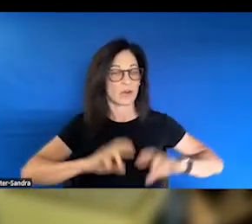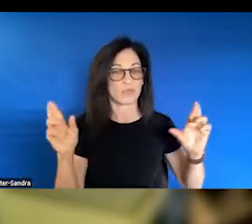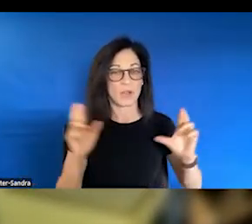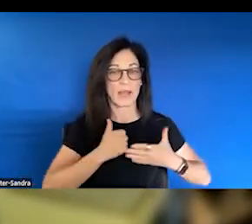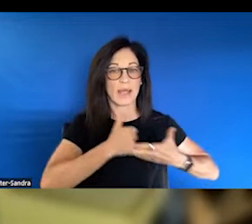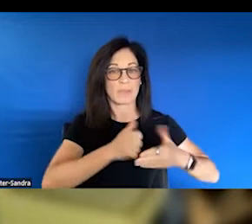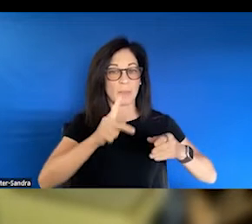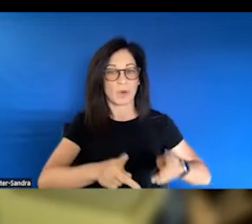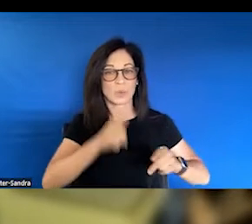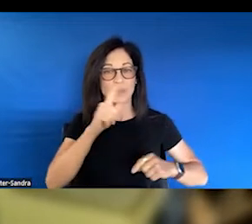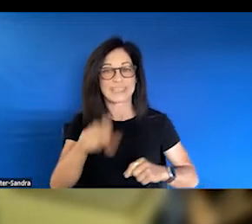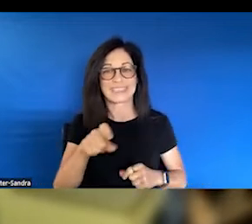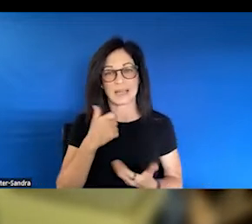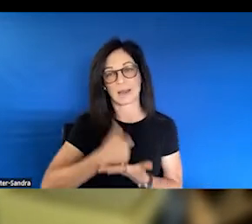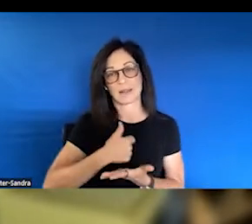need.